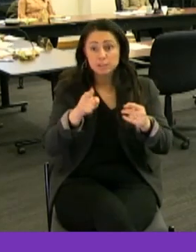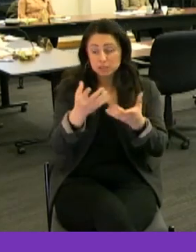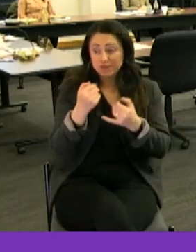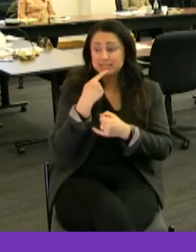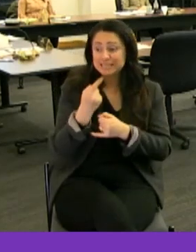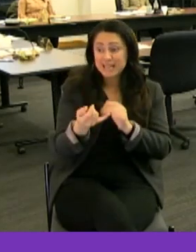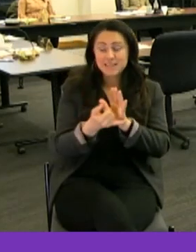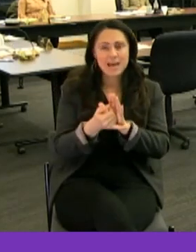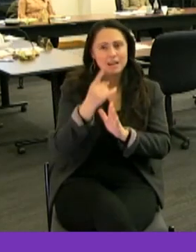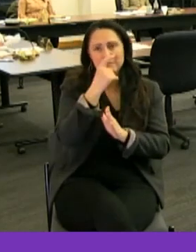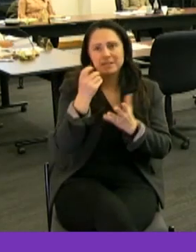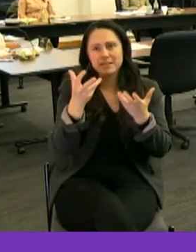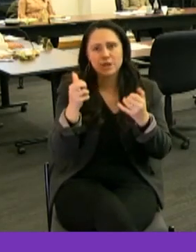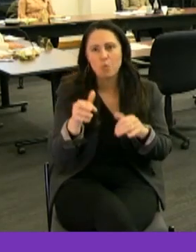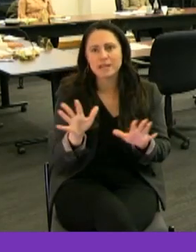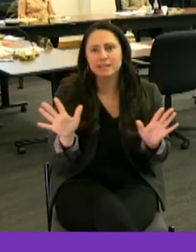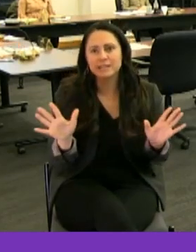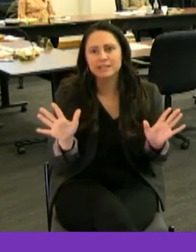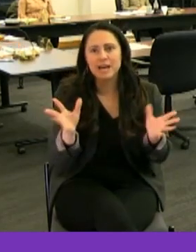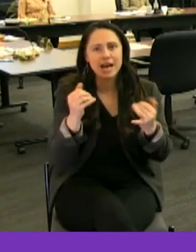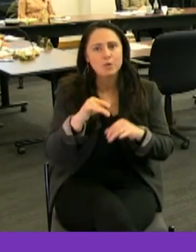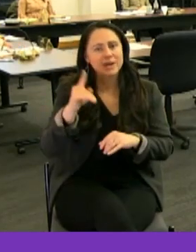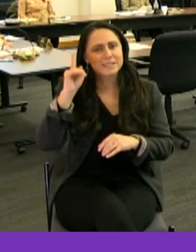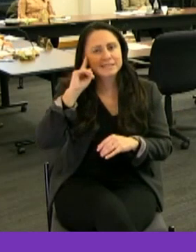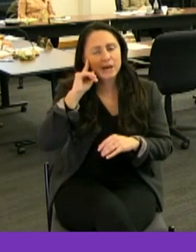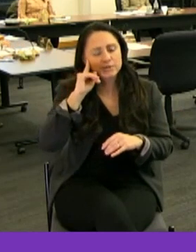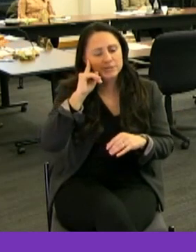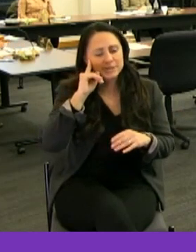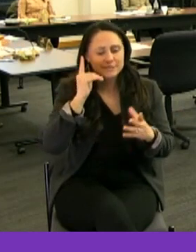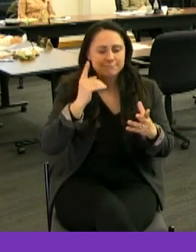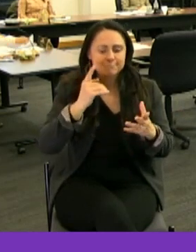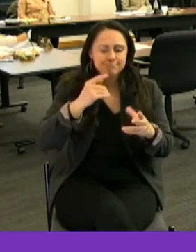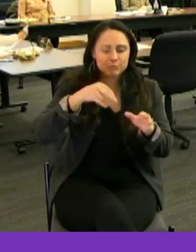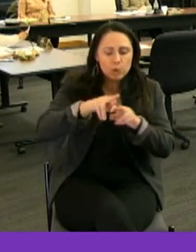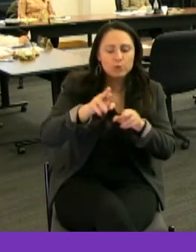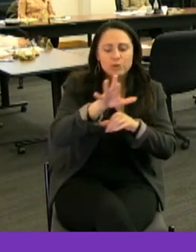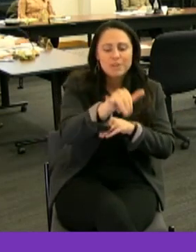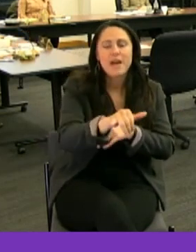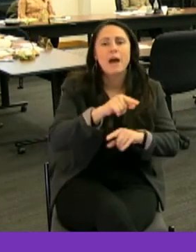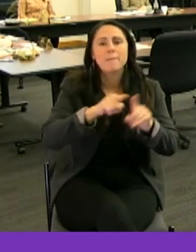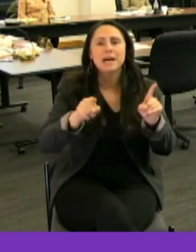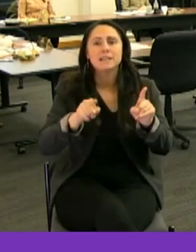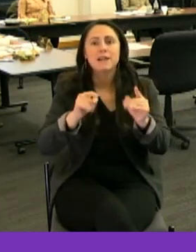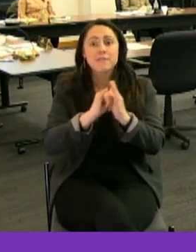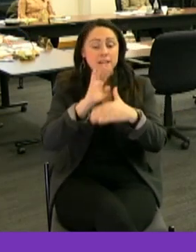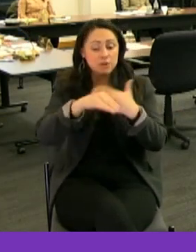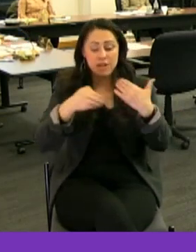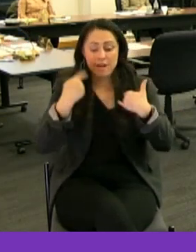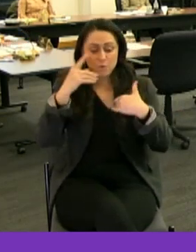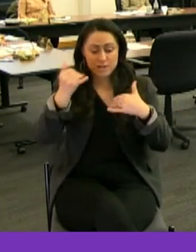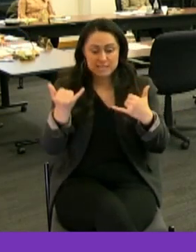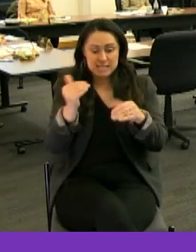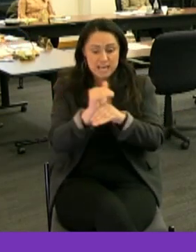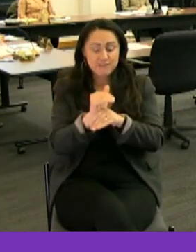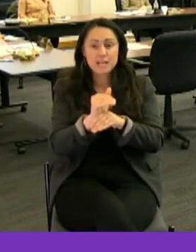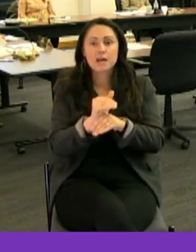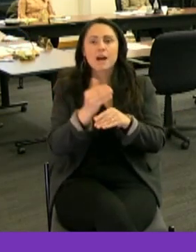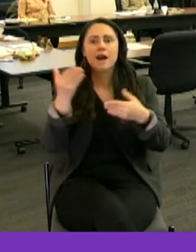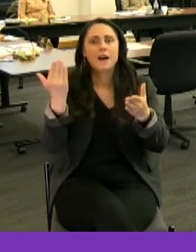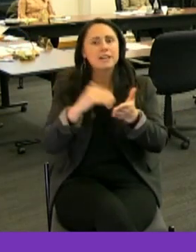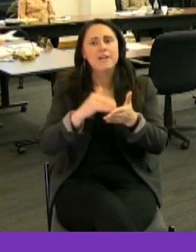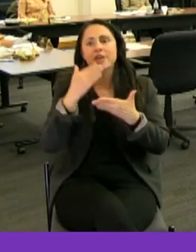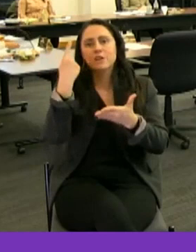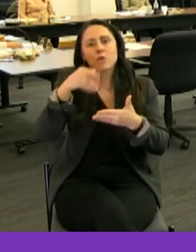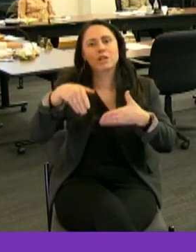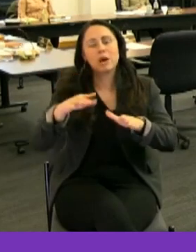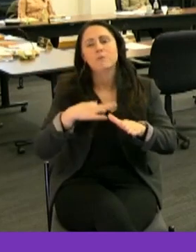say that, but I don't want to sound trite in doing so. So that's all I have for this evening. As always, thank you for allowing me to